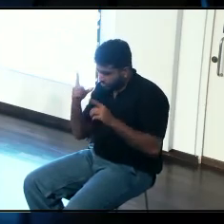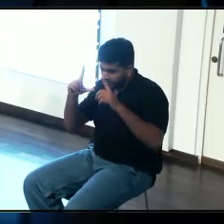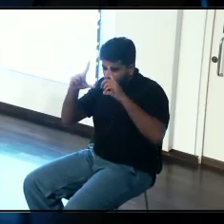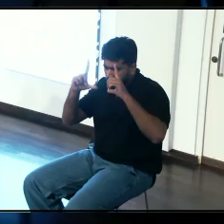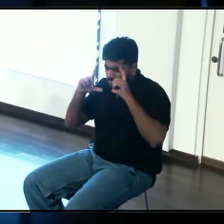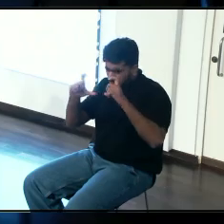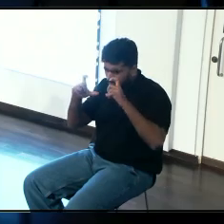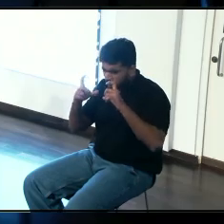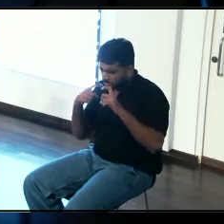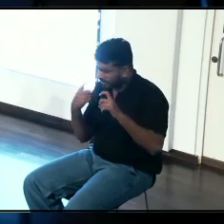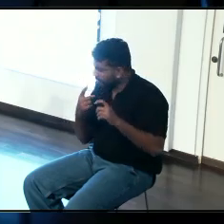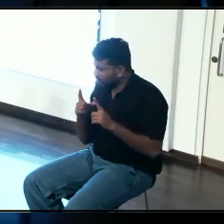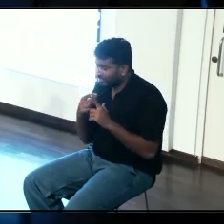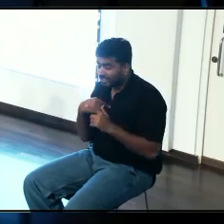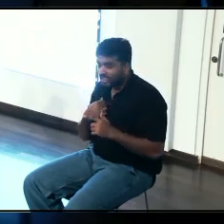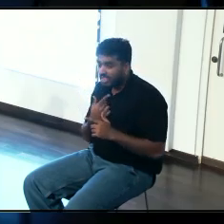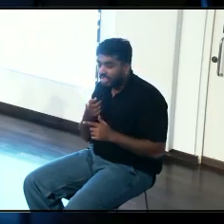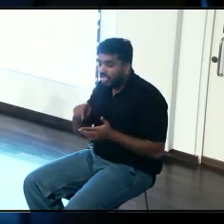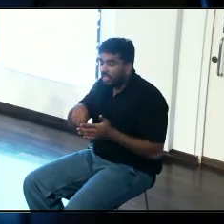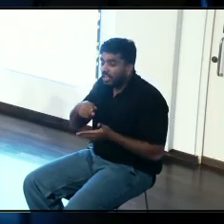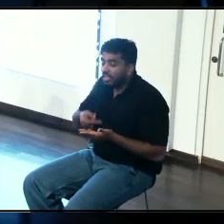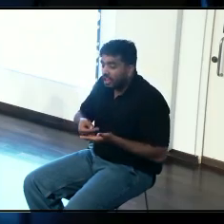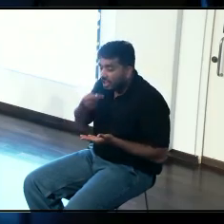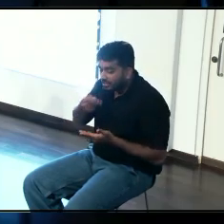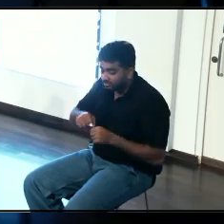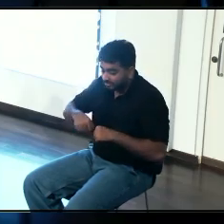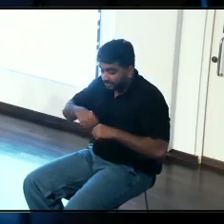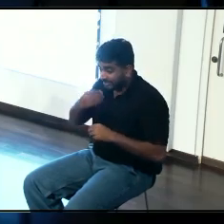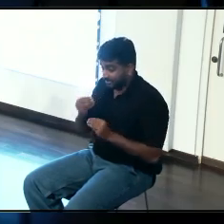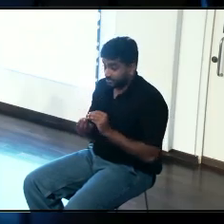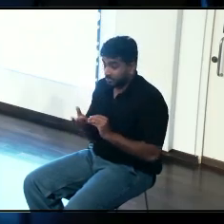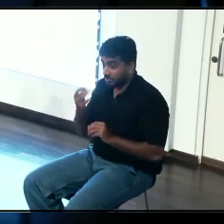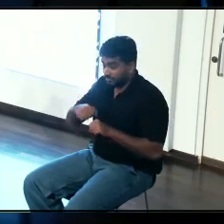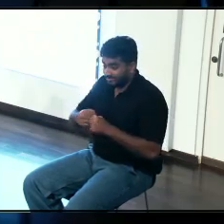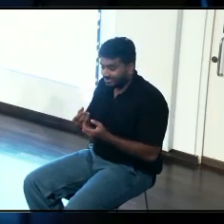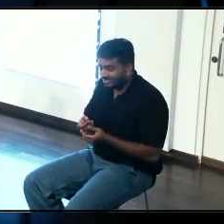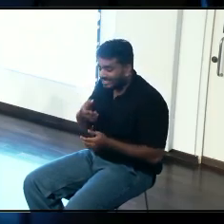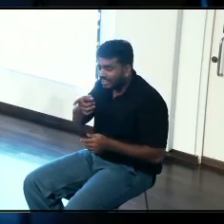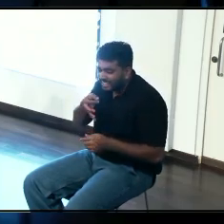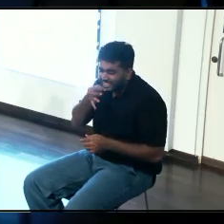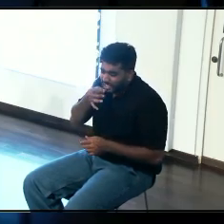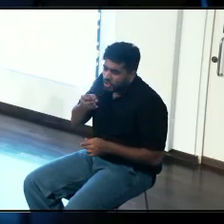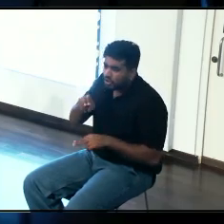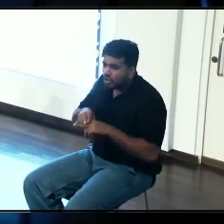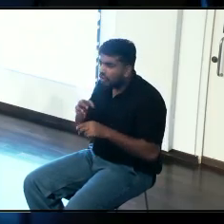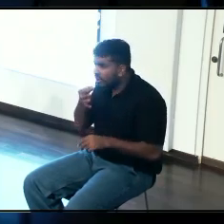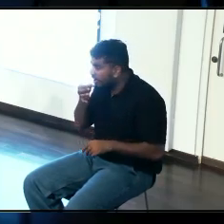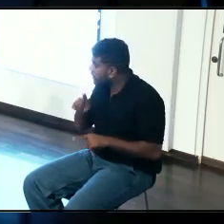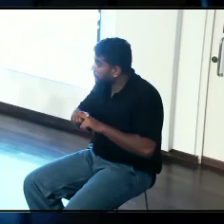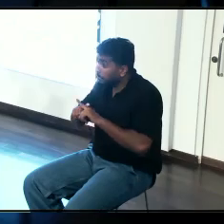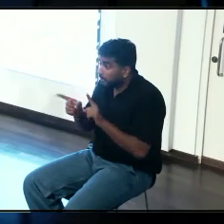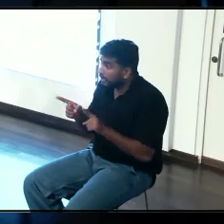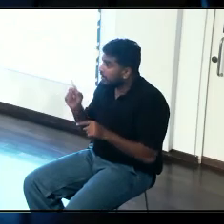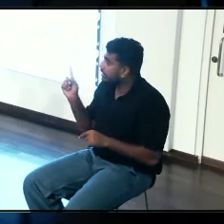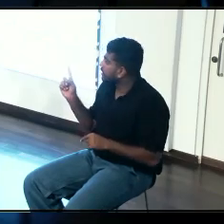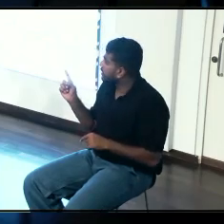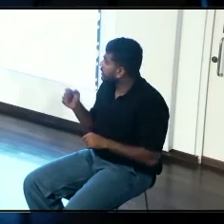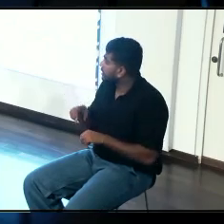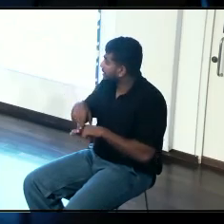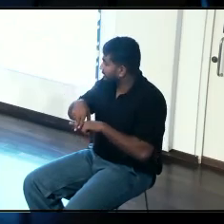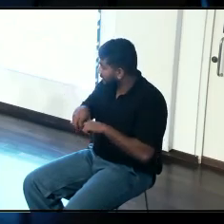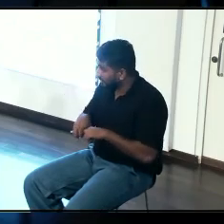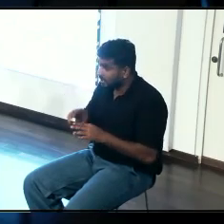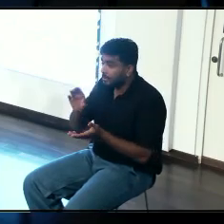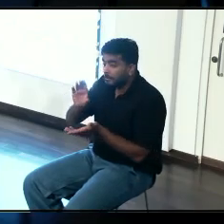her, I thought she was sitting at her breakfast table, having her morning cup of tea or coffee, when in fact she was sitting at her